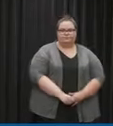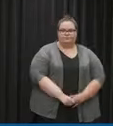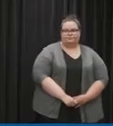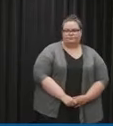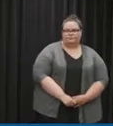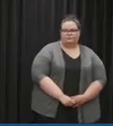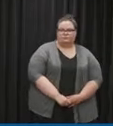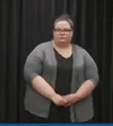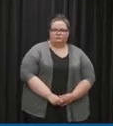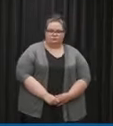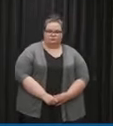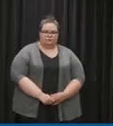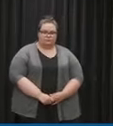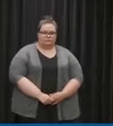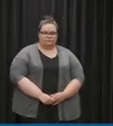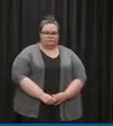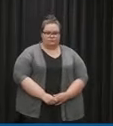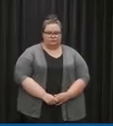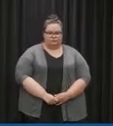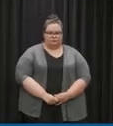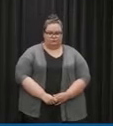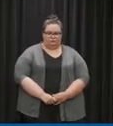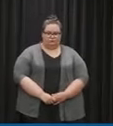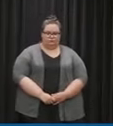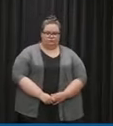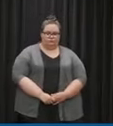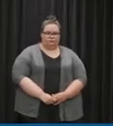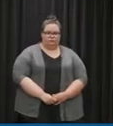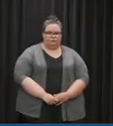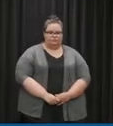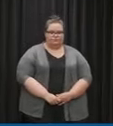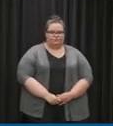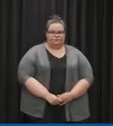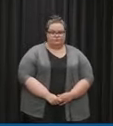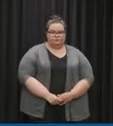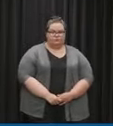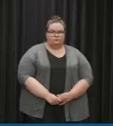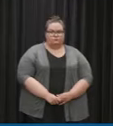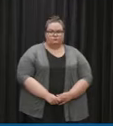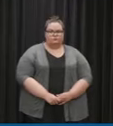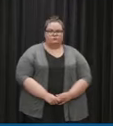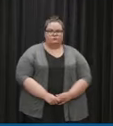Yes, so you talked about the update of the association.